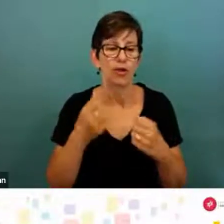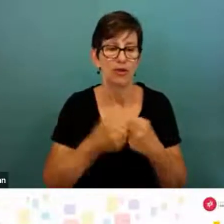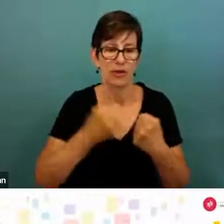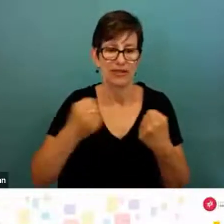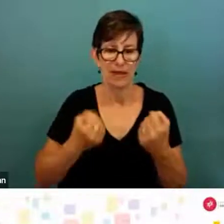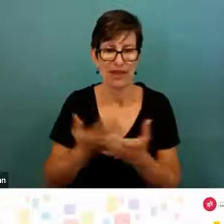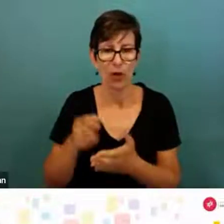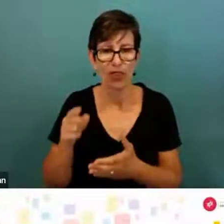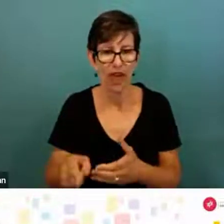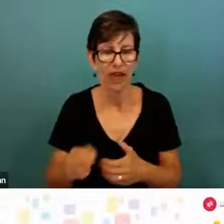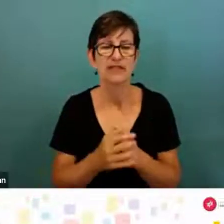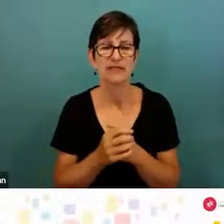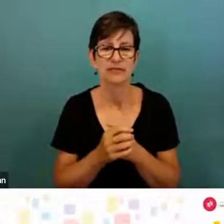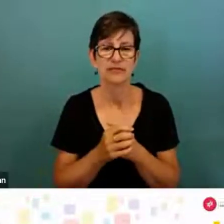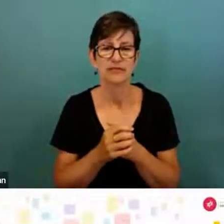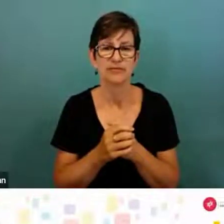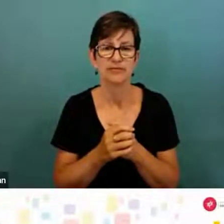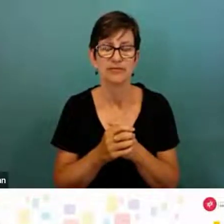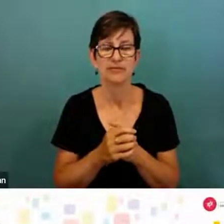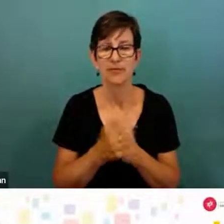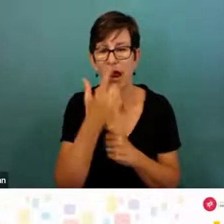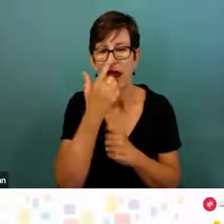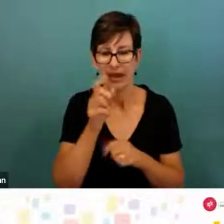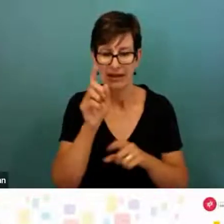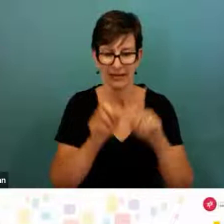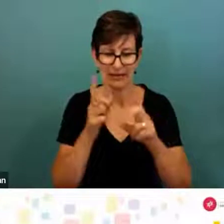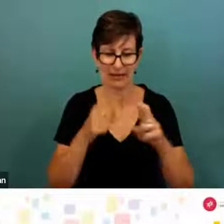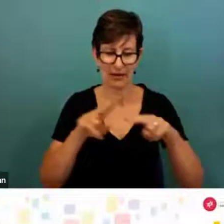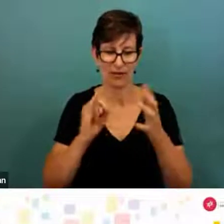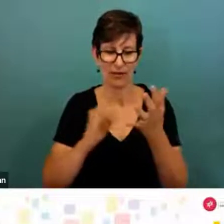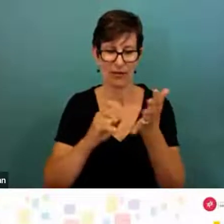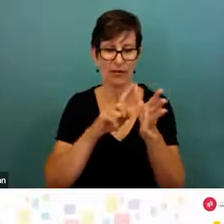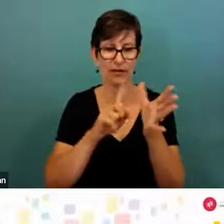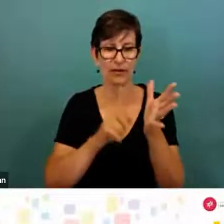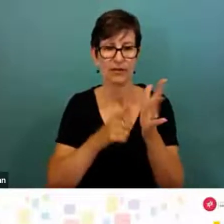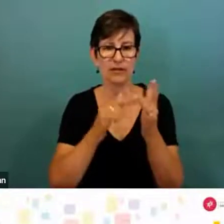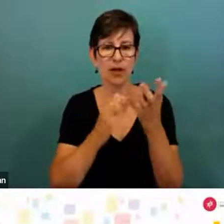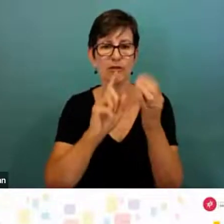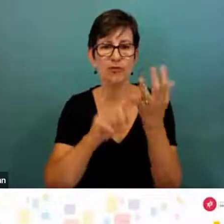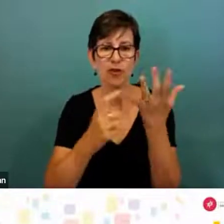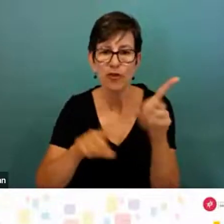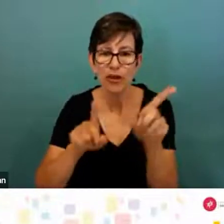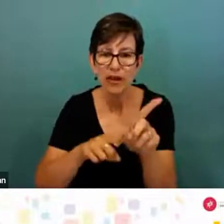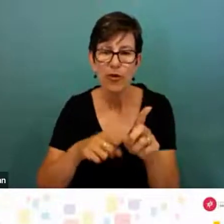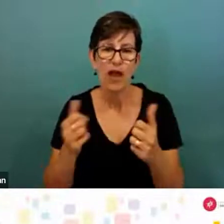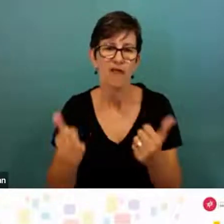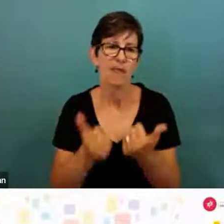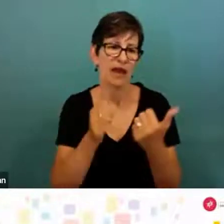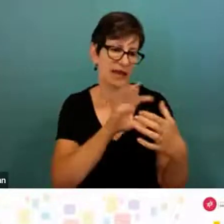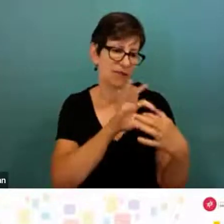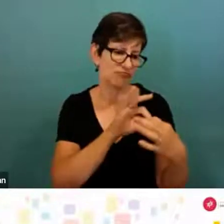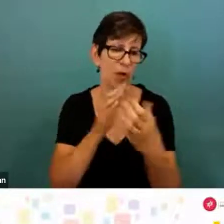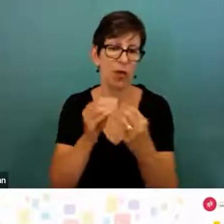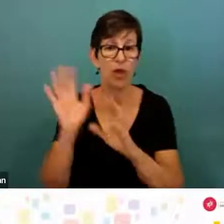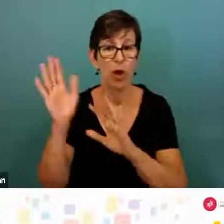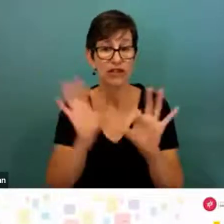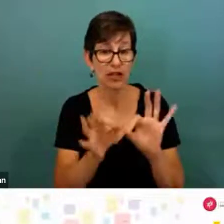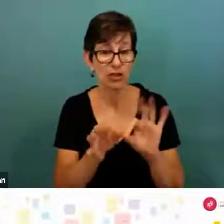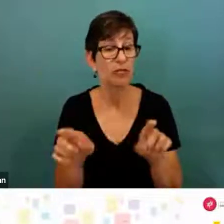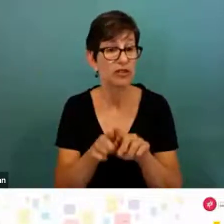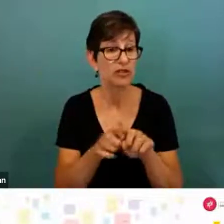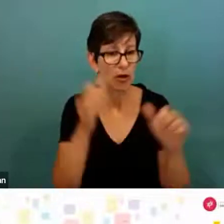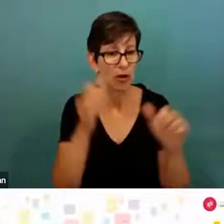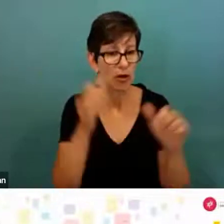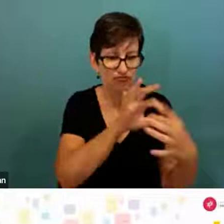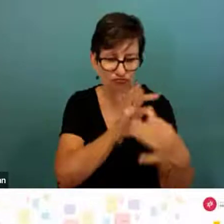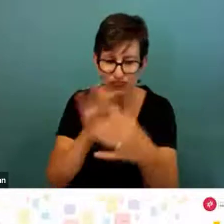lucky with the City of Salisbury. We do have connections with a lot of Auslan interpreters that come into programs when